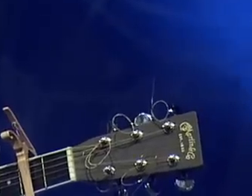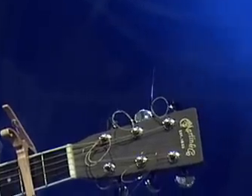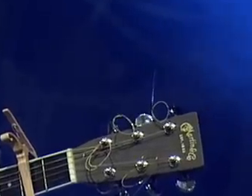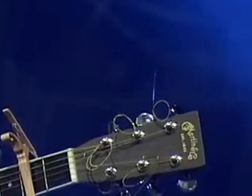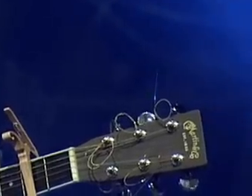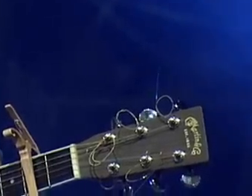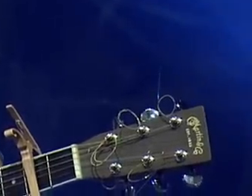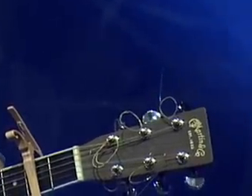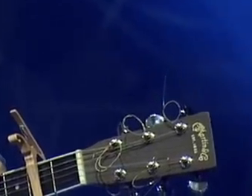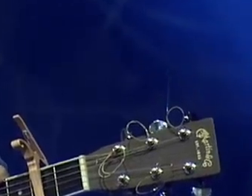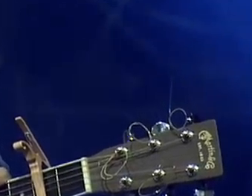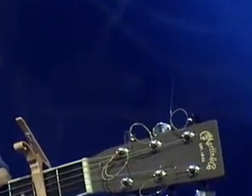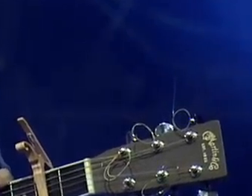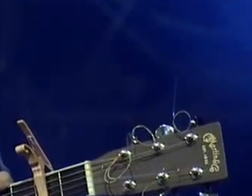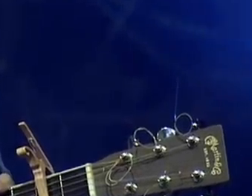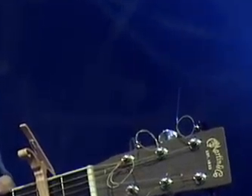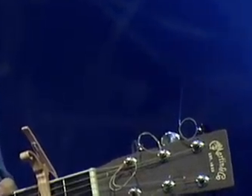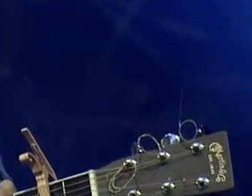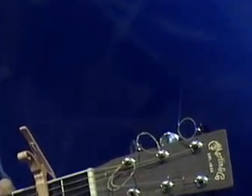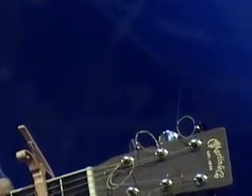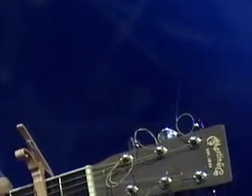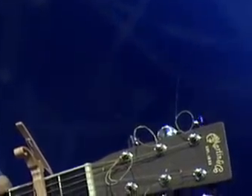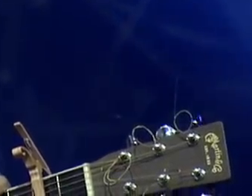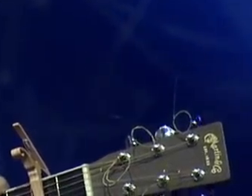wretch like me.